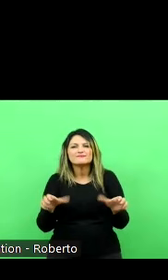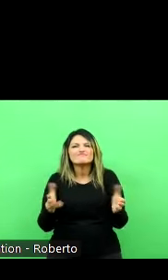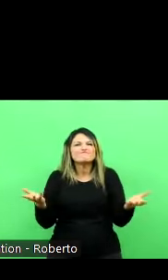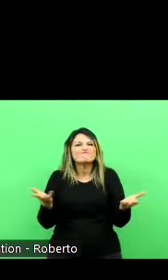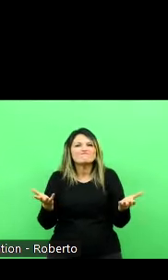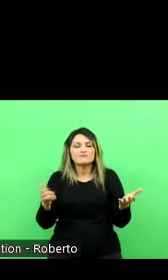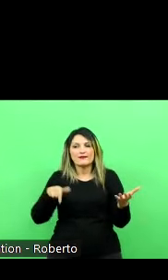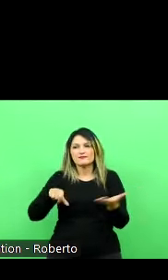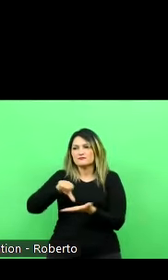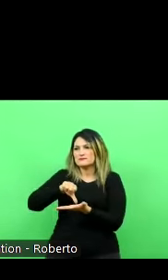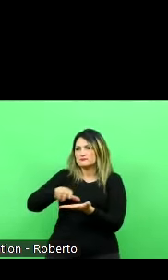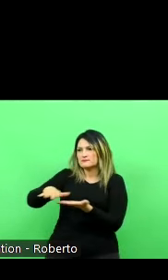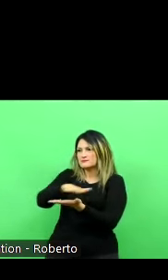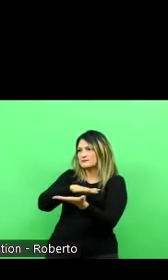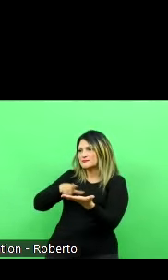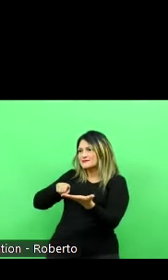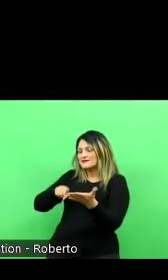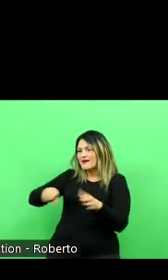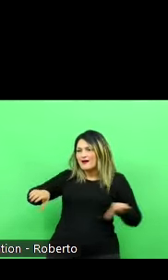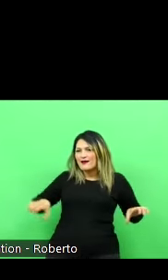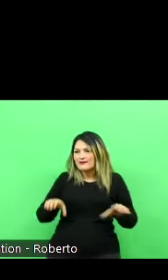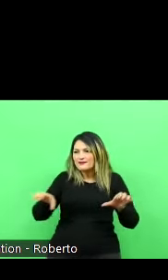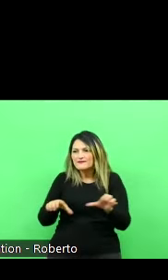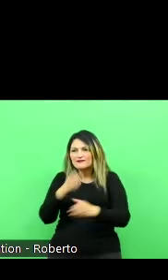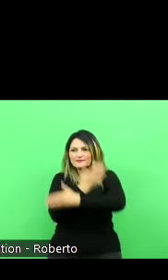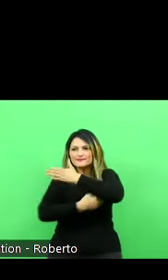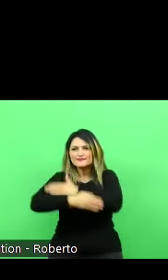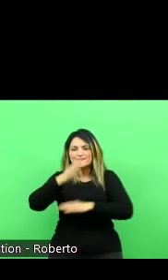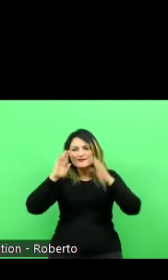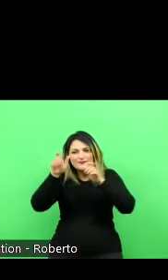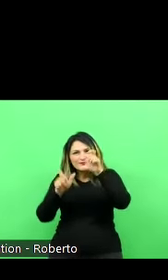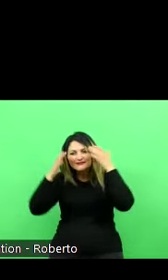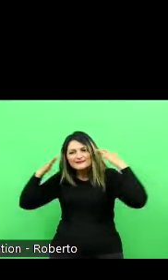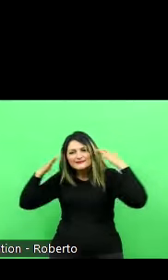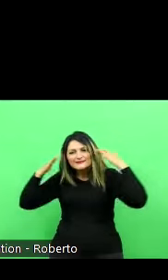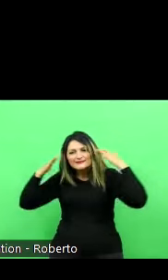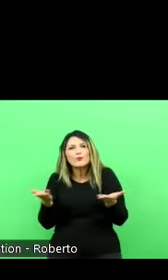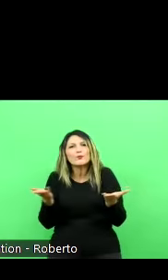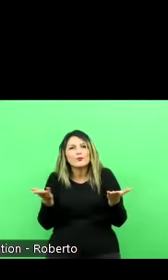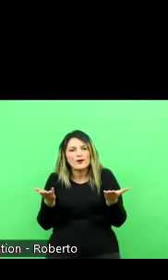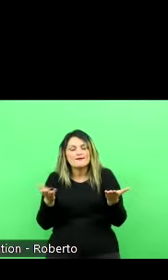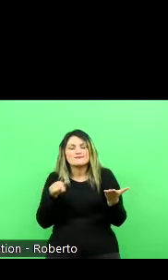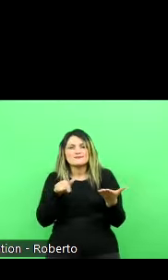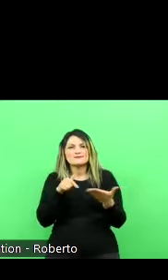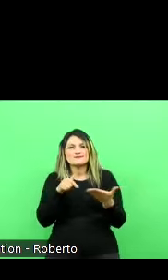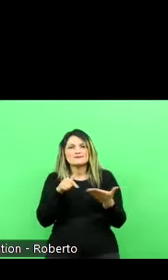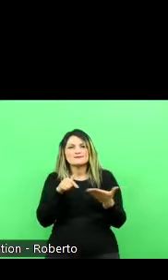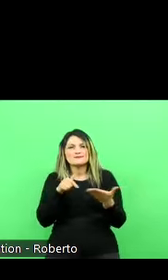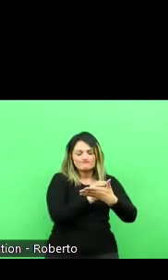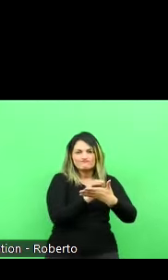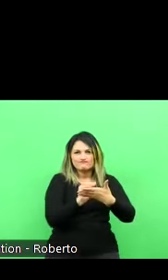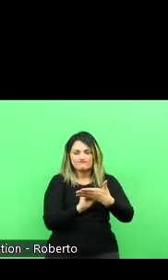disabilities. And number 3 in this gap list is the need to